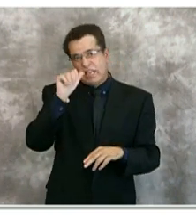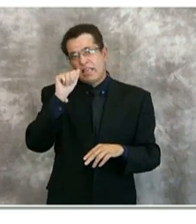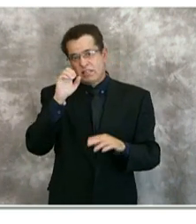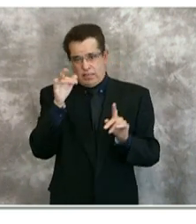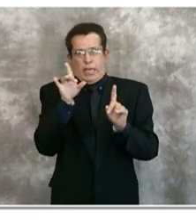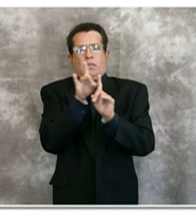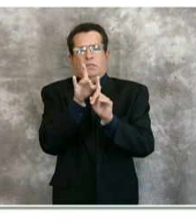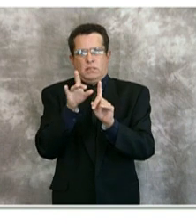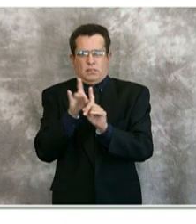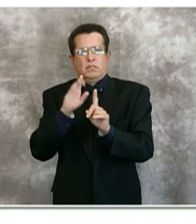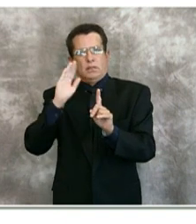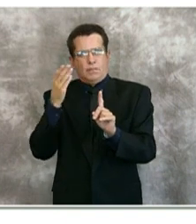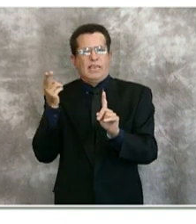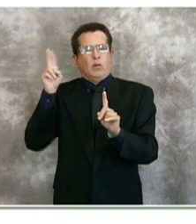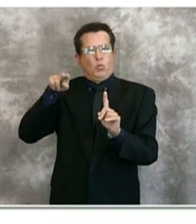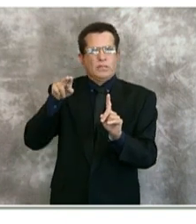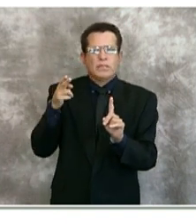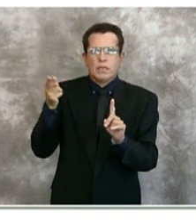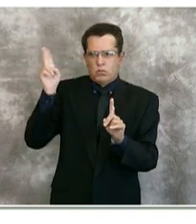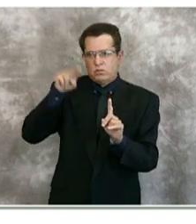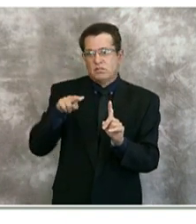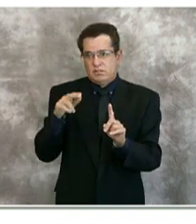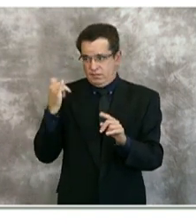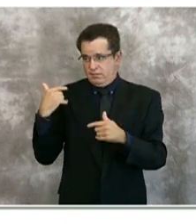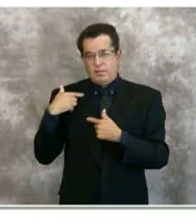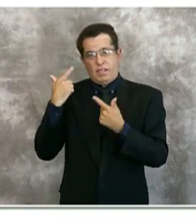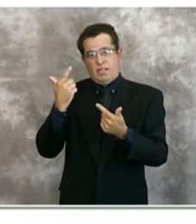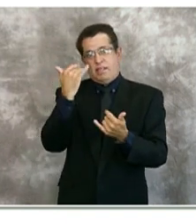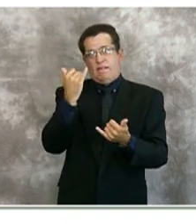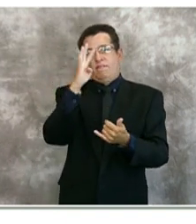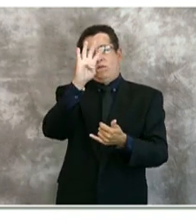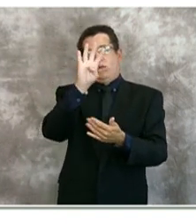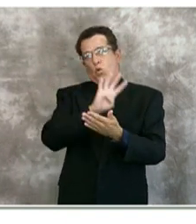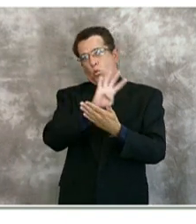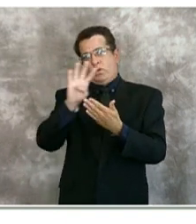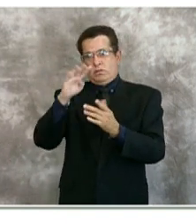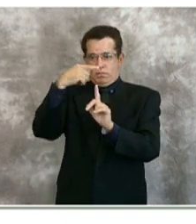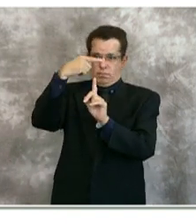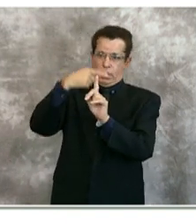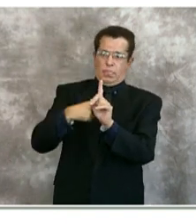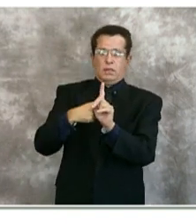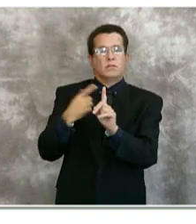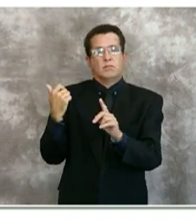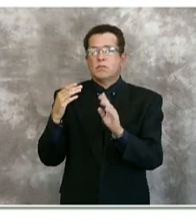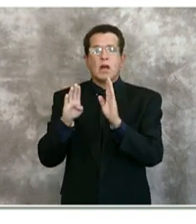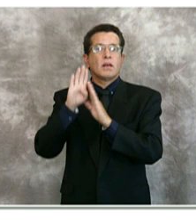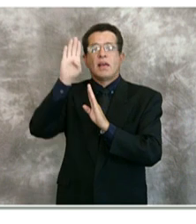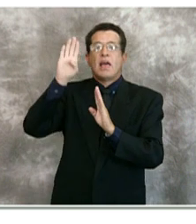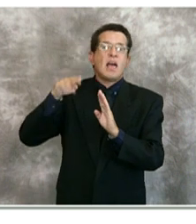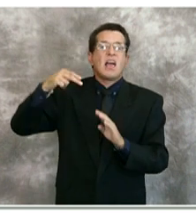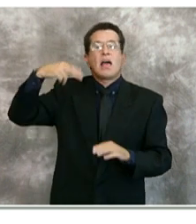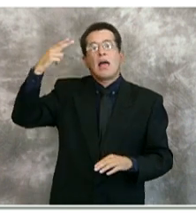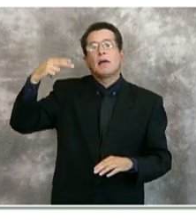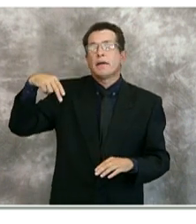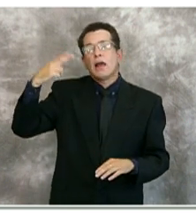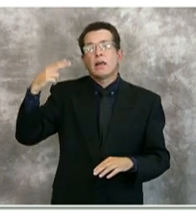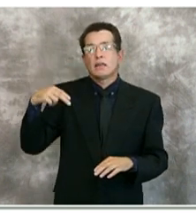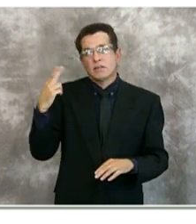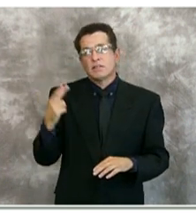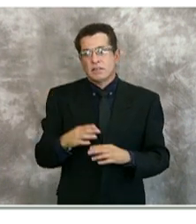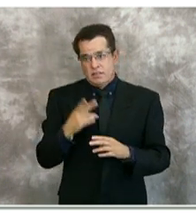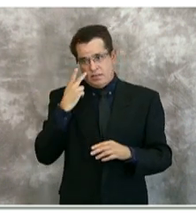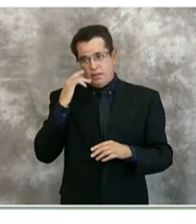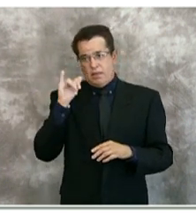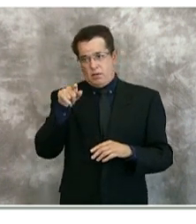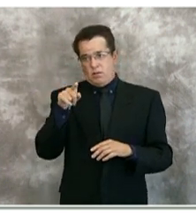over those 3 weeks. Actually, last 4 weeks, if we look at the preceding weeks, that was